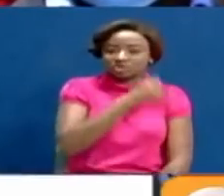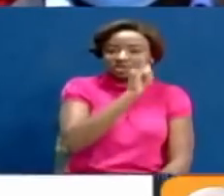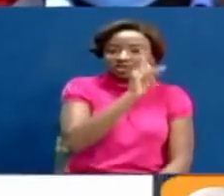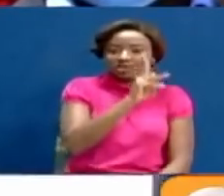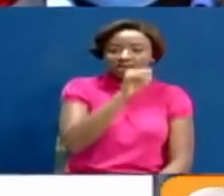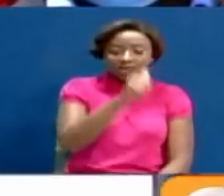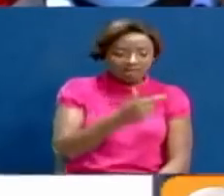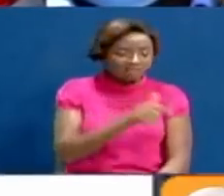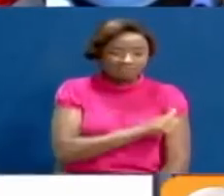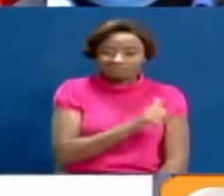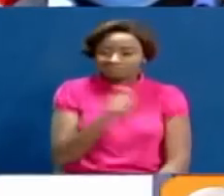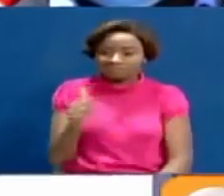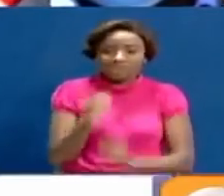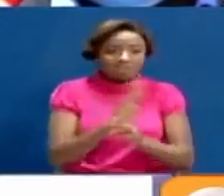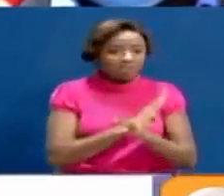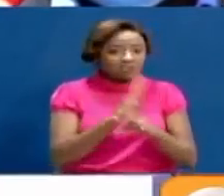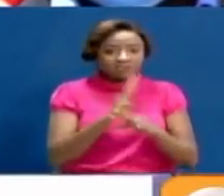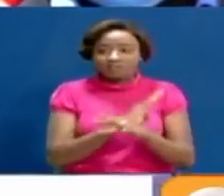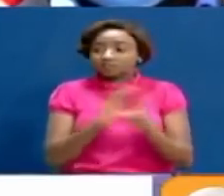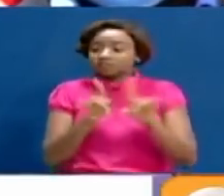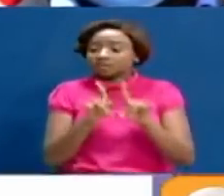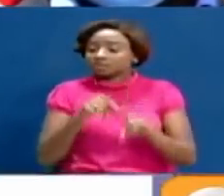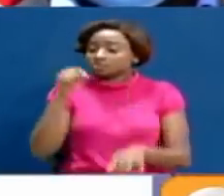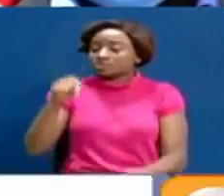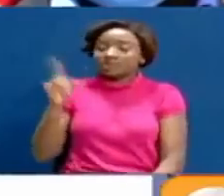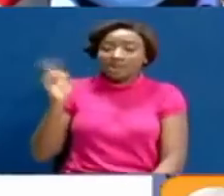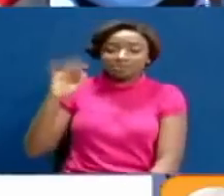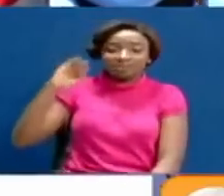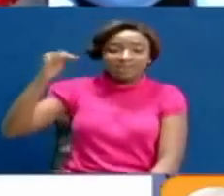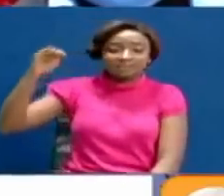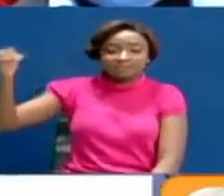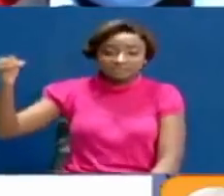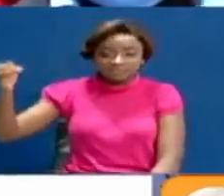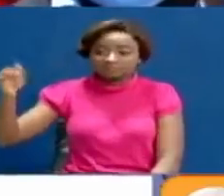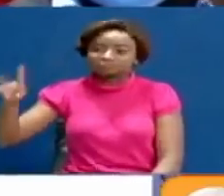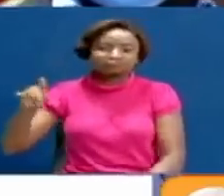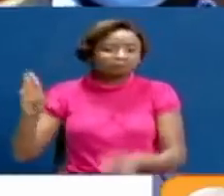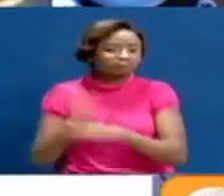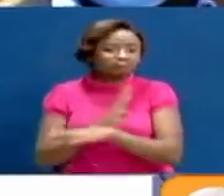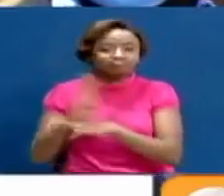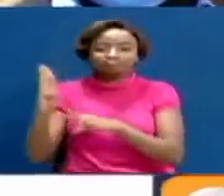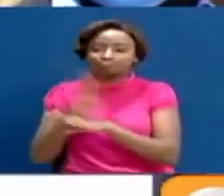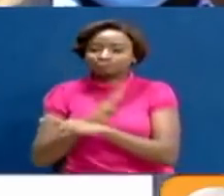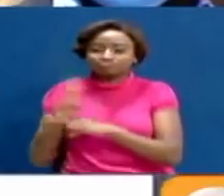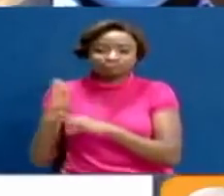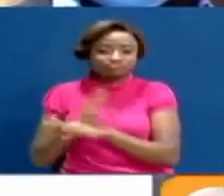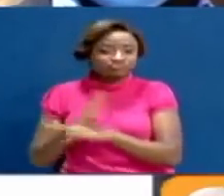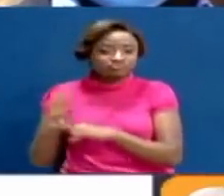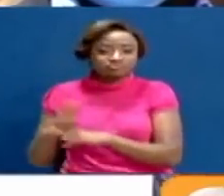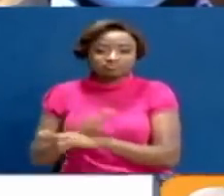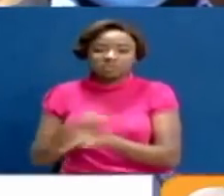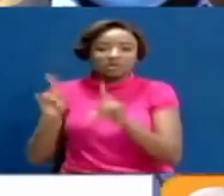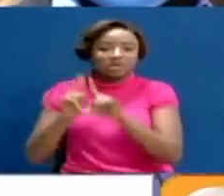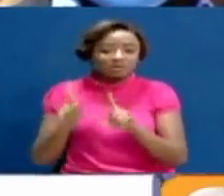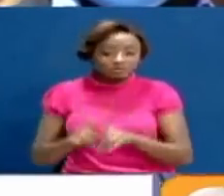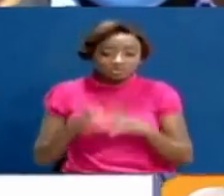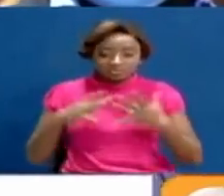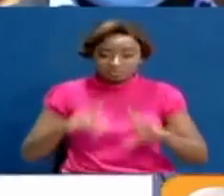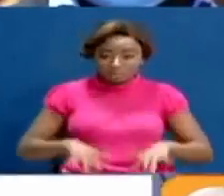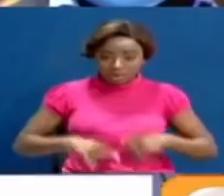hub, making sure that Nairobi as a city is a hub, and making sure that people who live